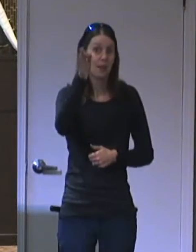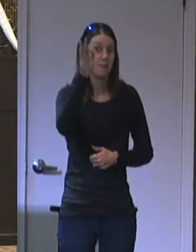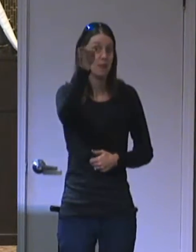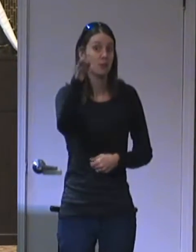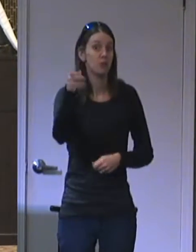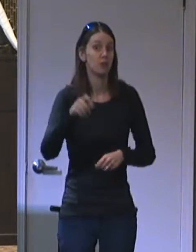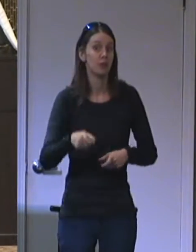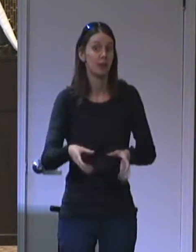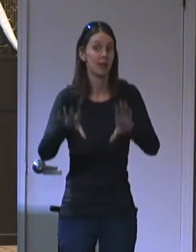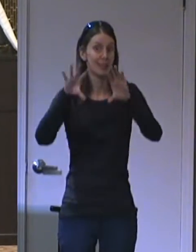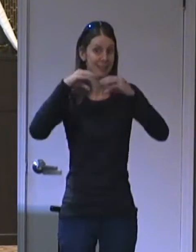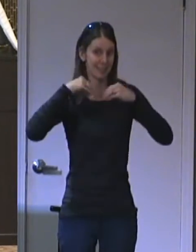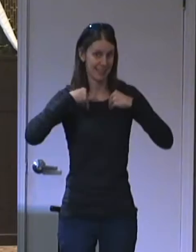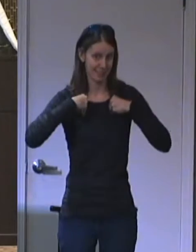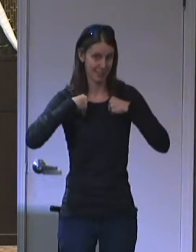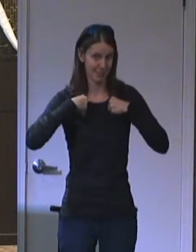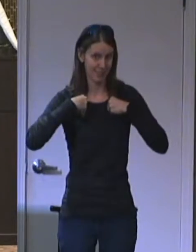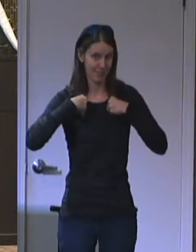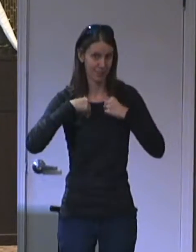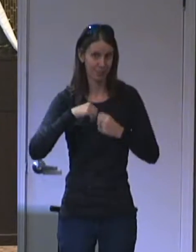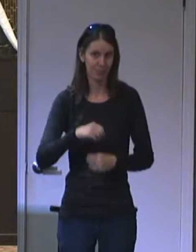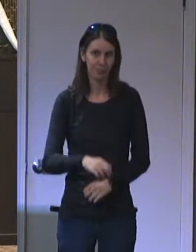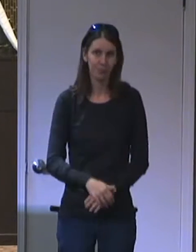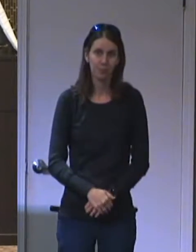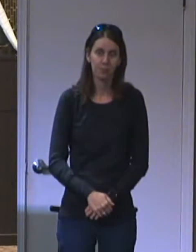what's to come.